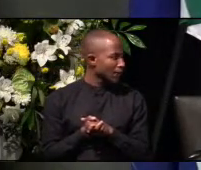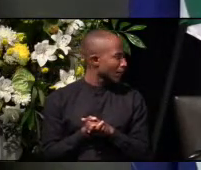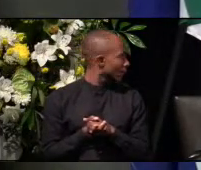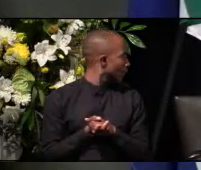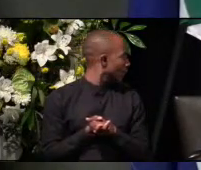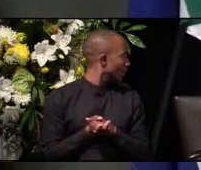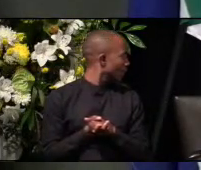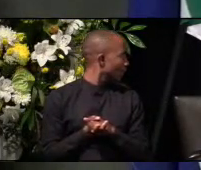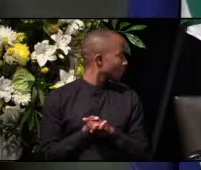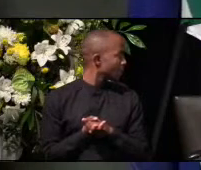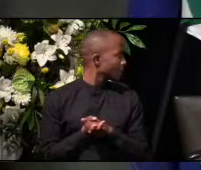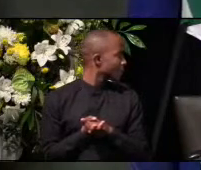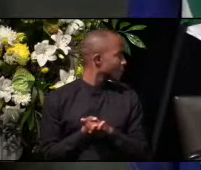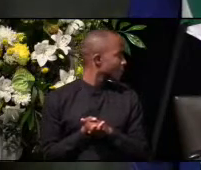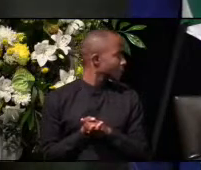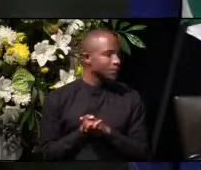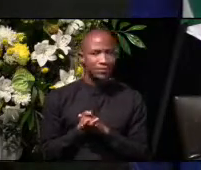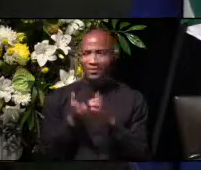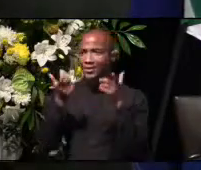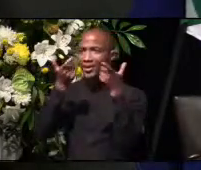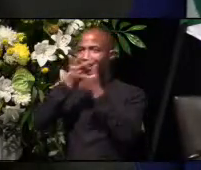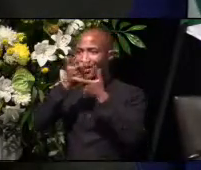in power